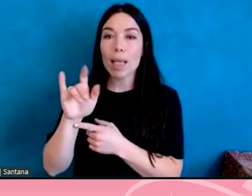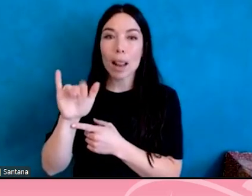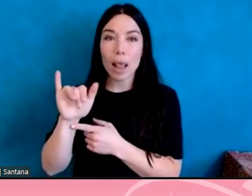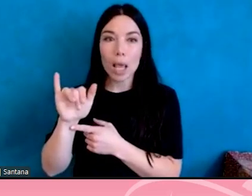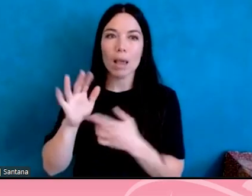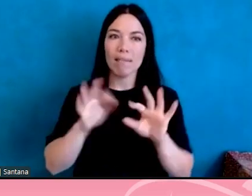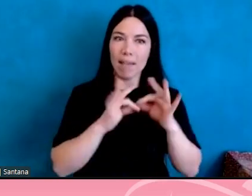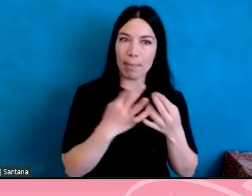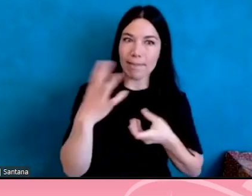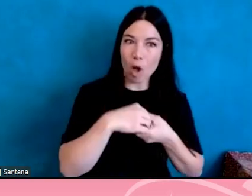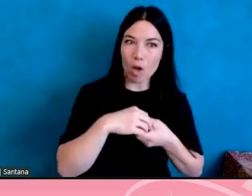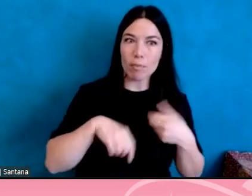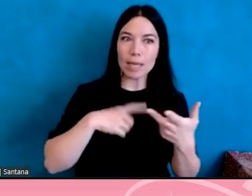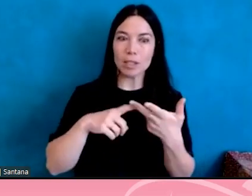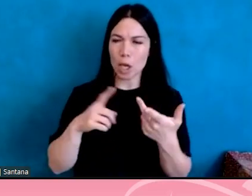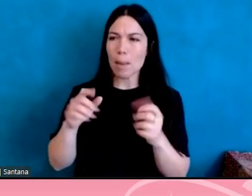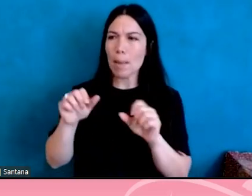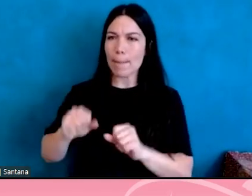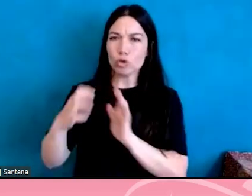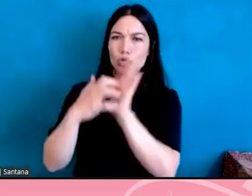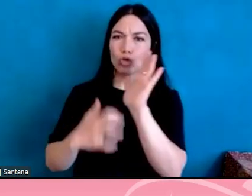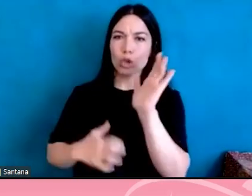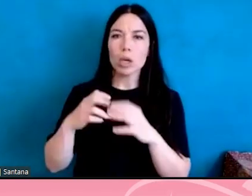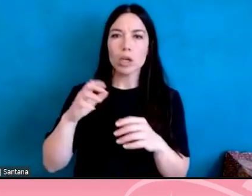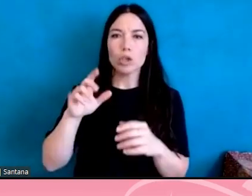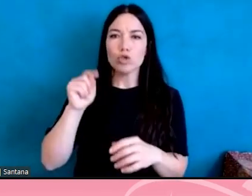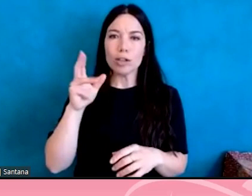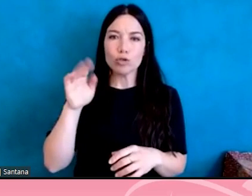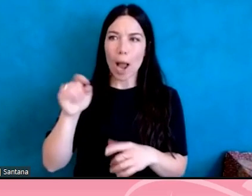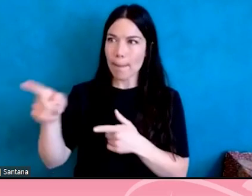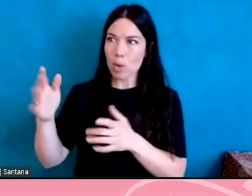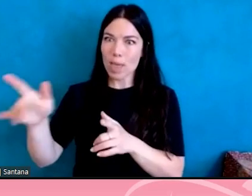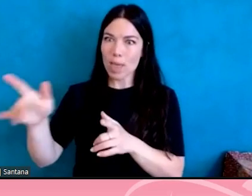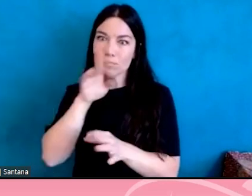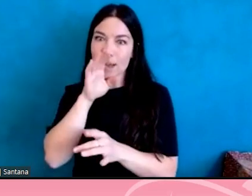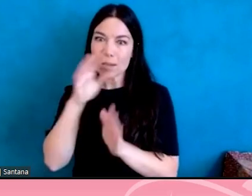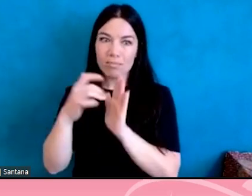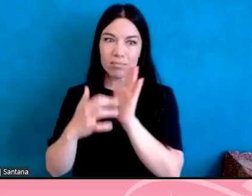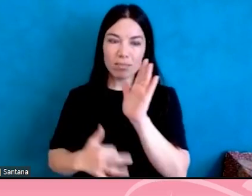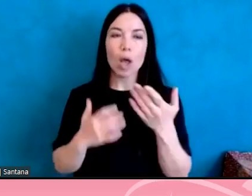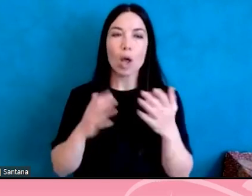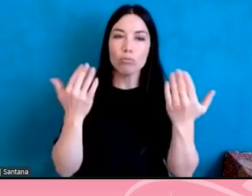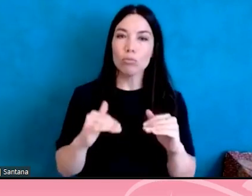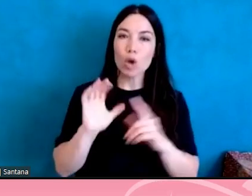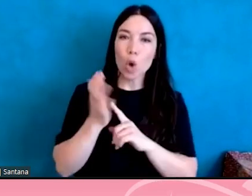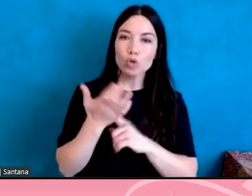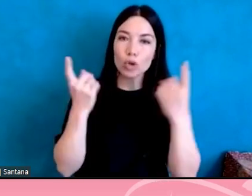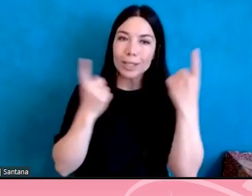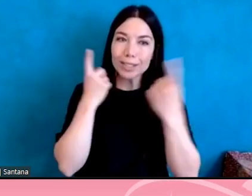transcribe what the person has said, cultural considerations, and then the use of validated tools, but in a dynamic